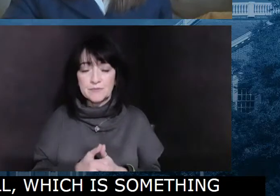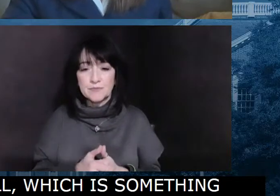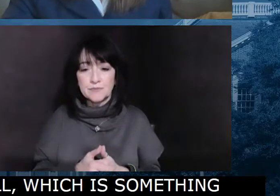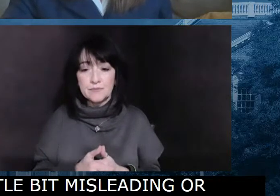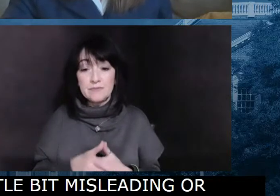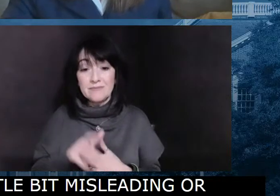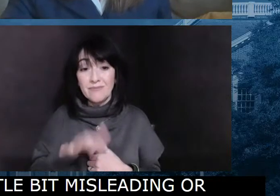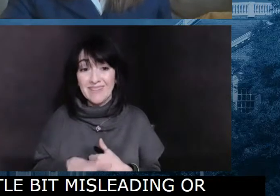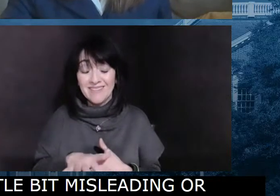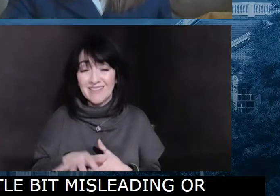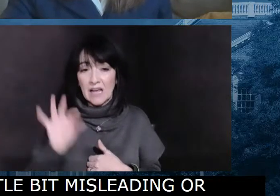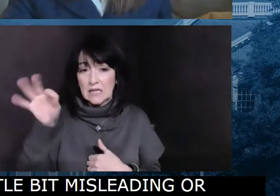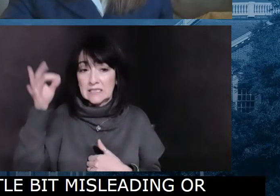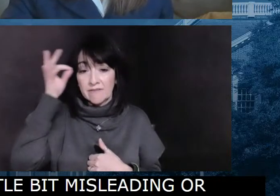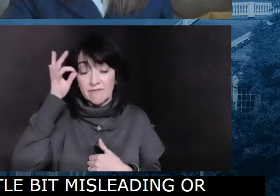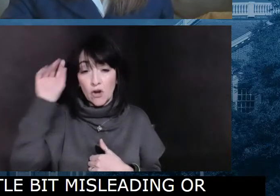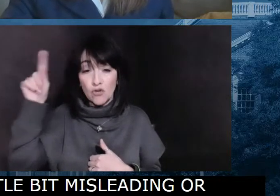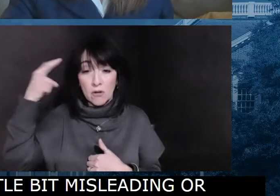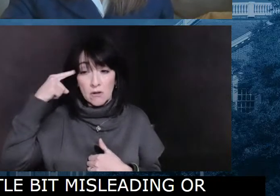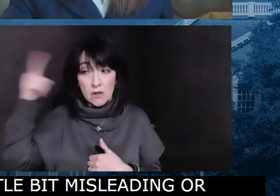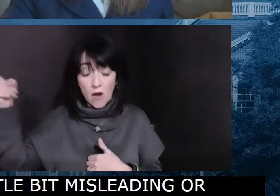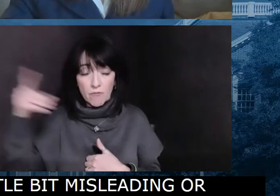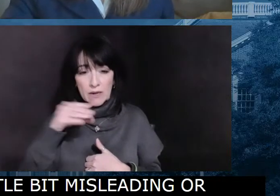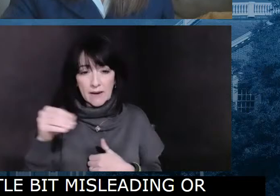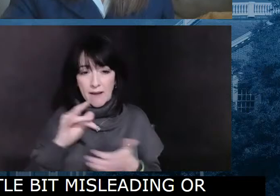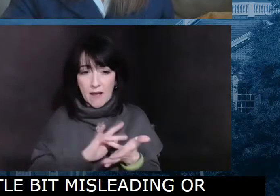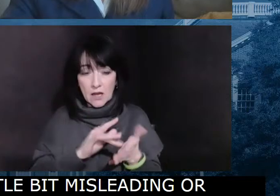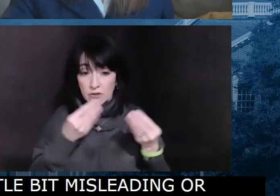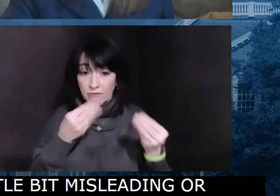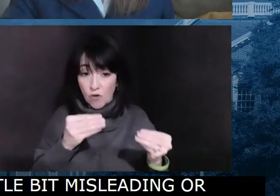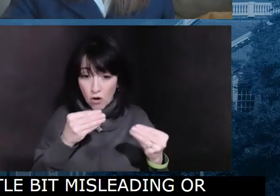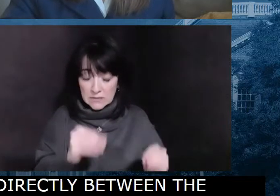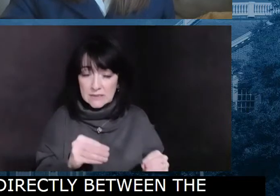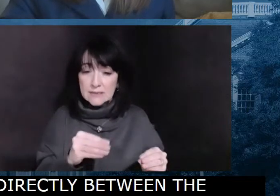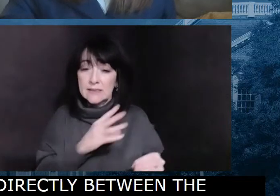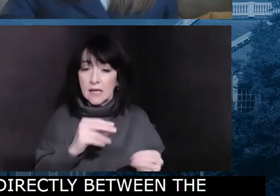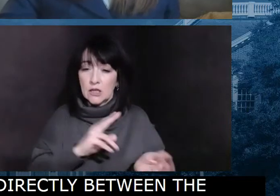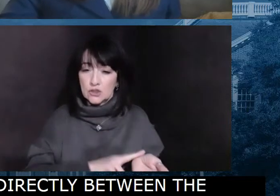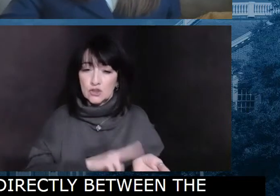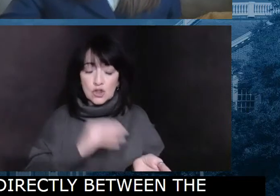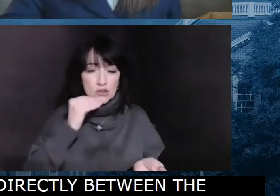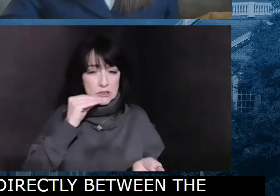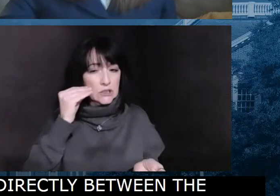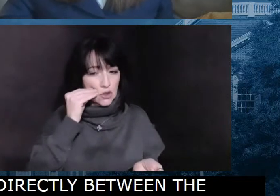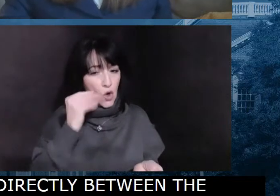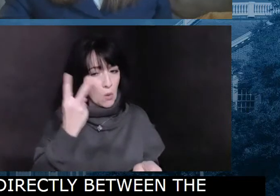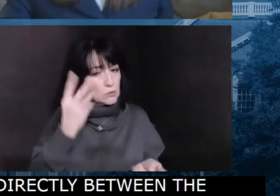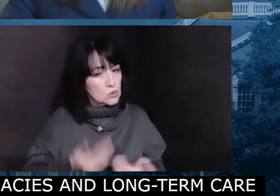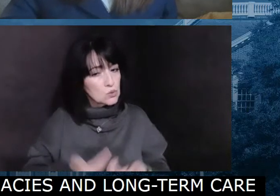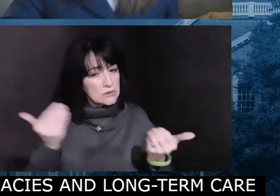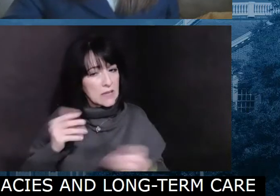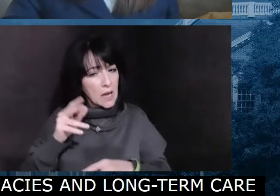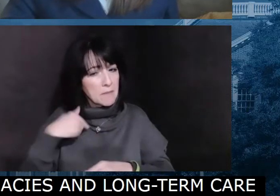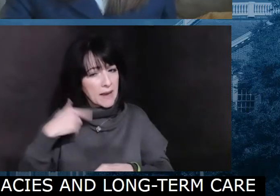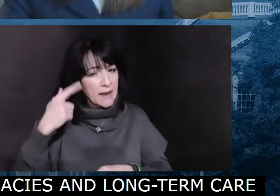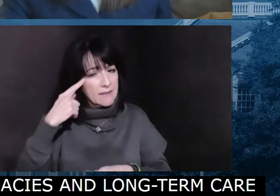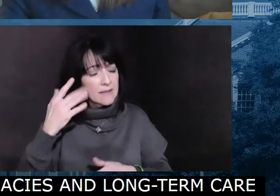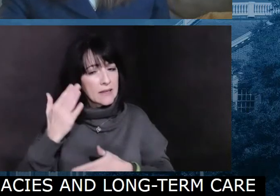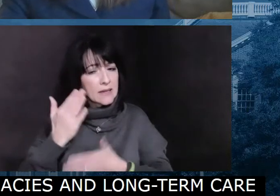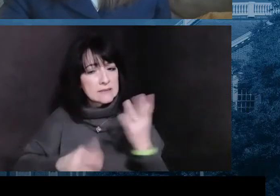the pharmacies and long-term care facilities. Dr. Rattay? Yeah, sure. And we can get back to you